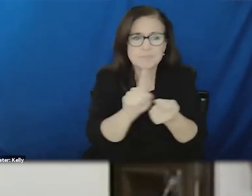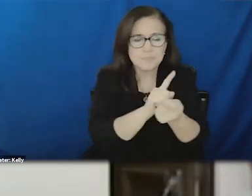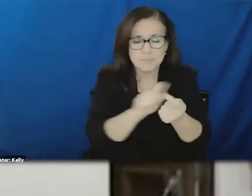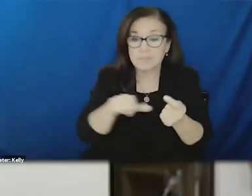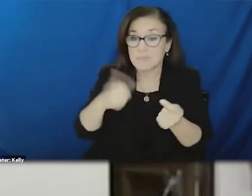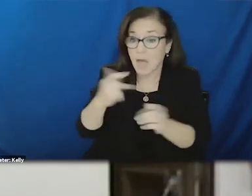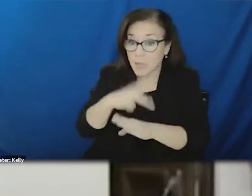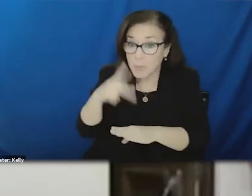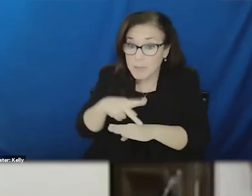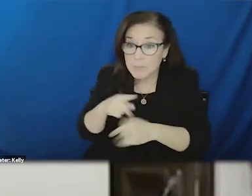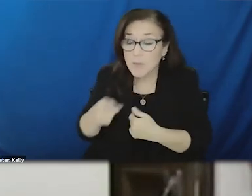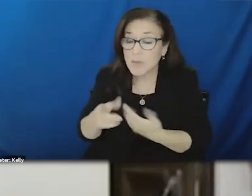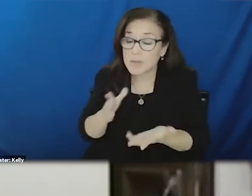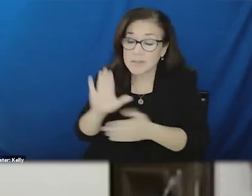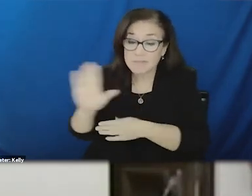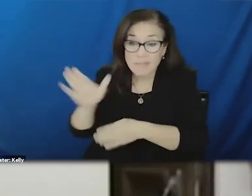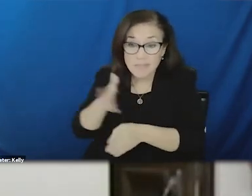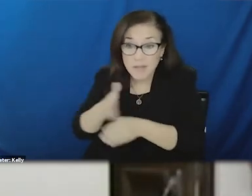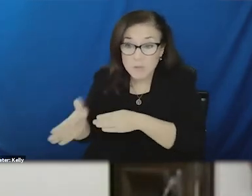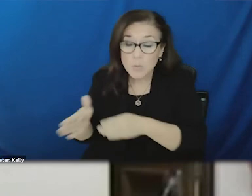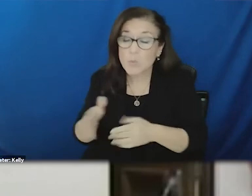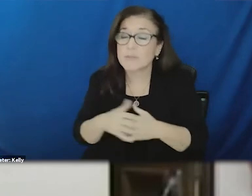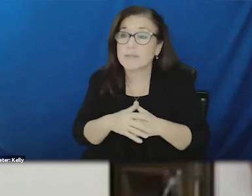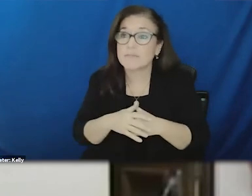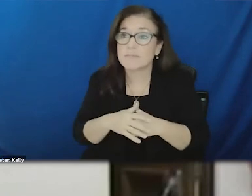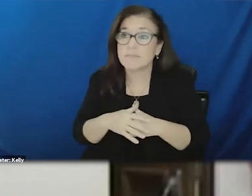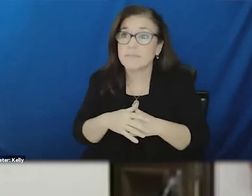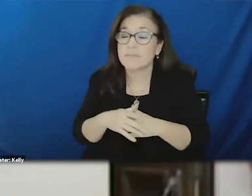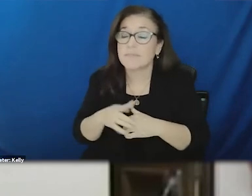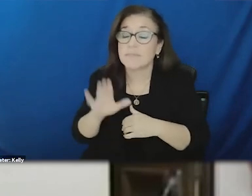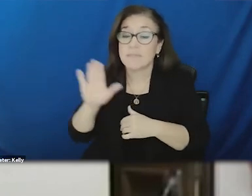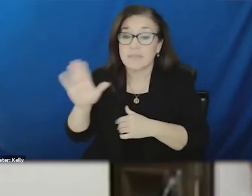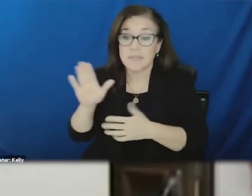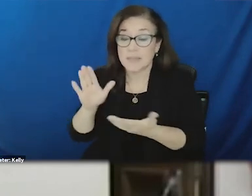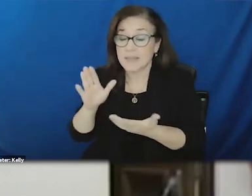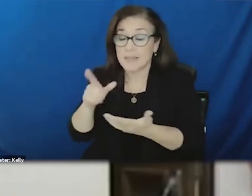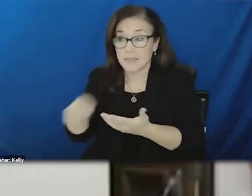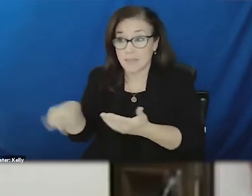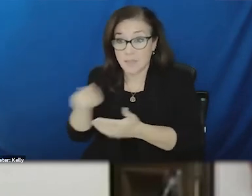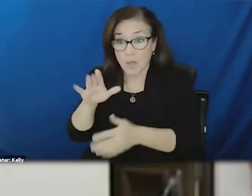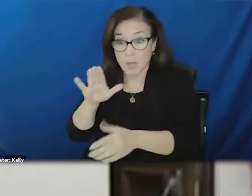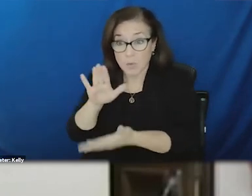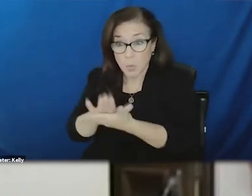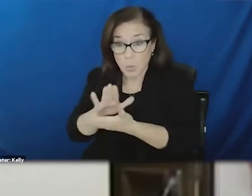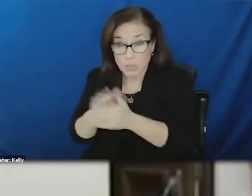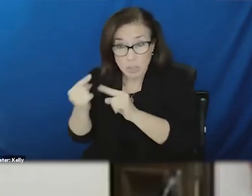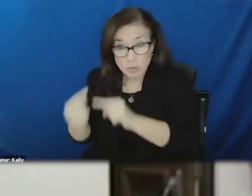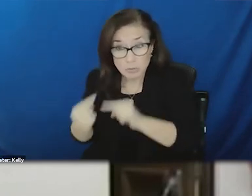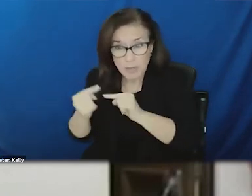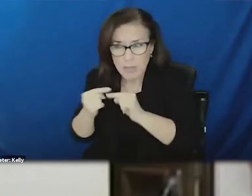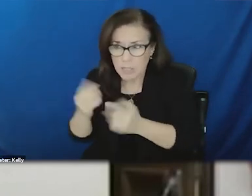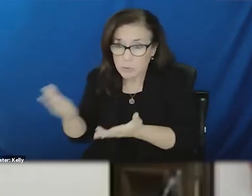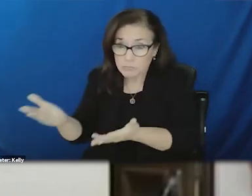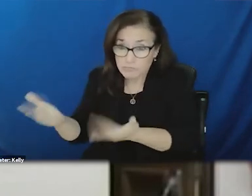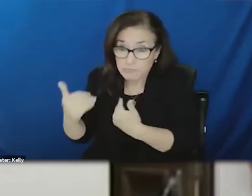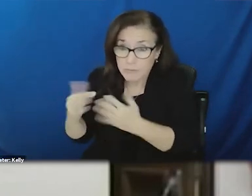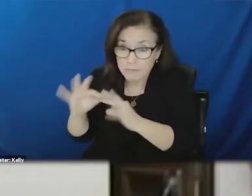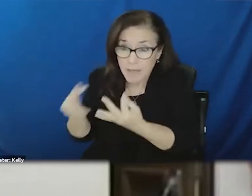schools, to get families to attend certain things is just, there was a little bit